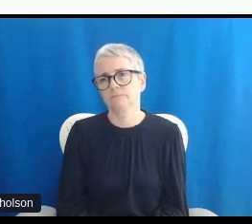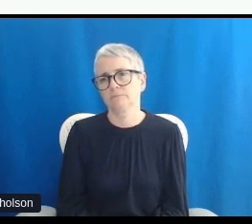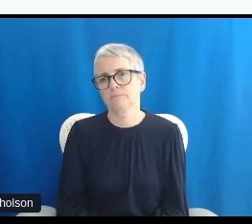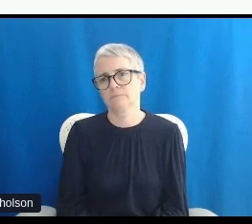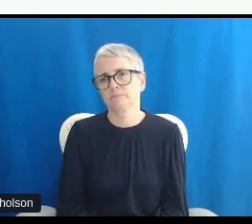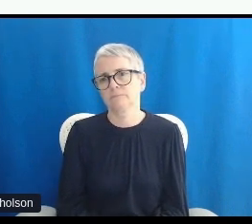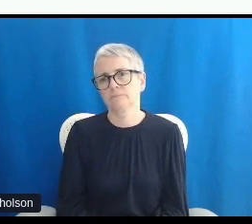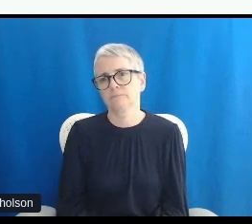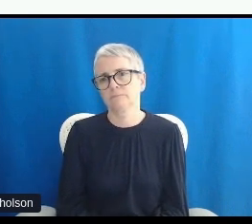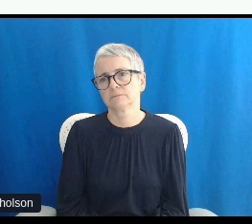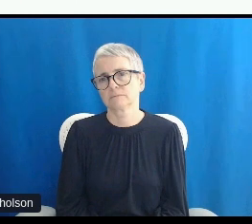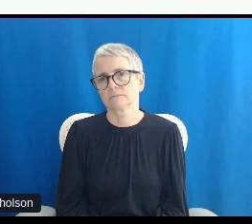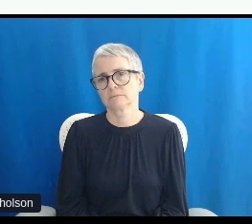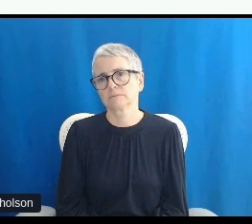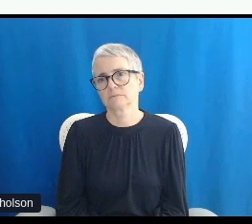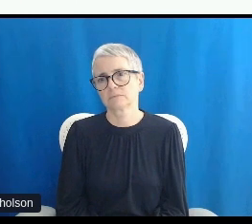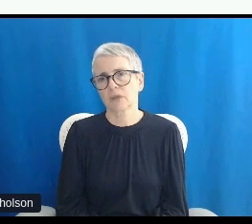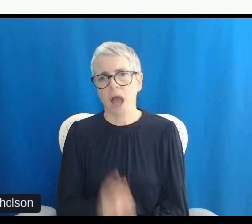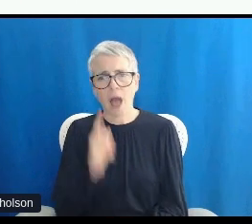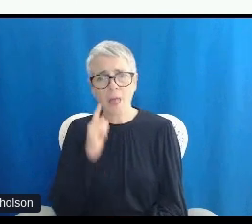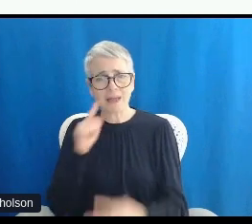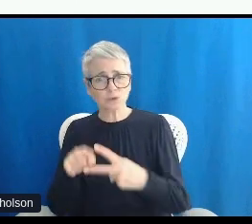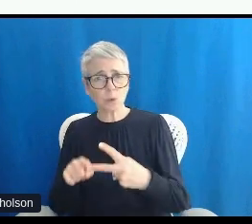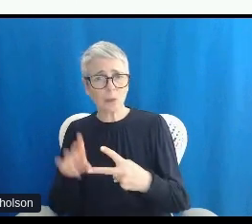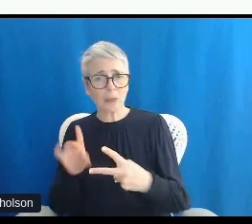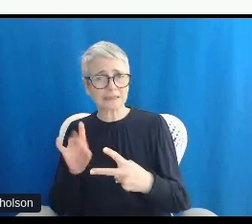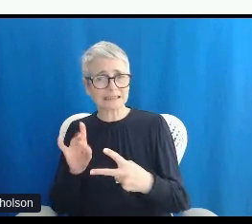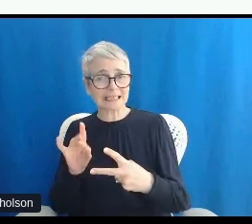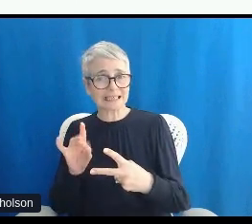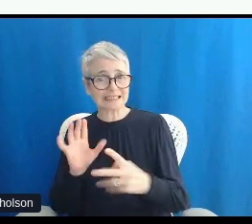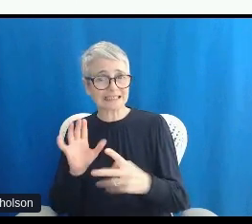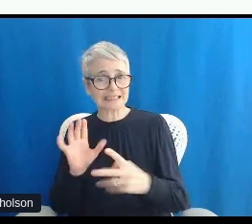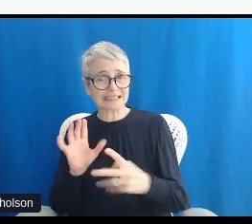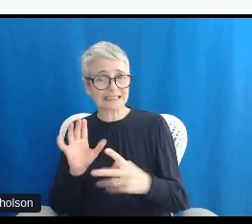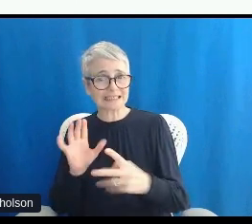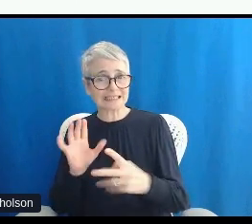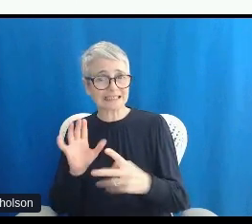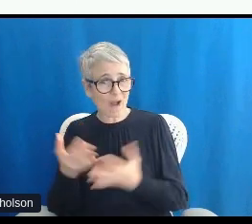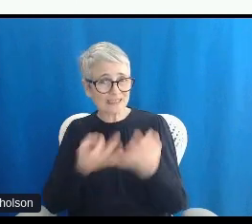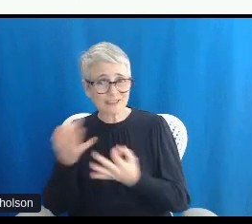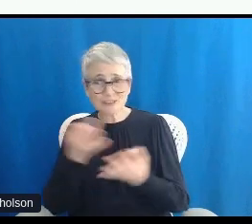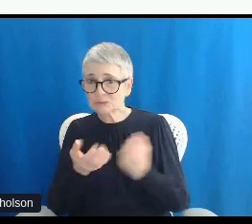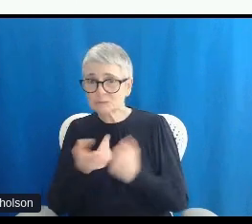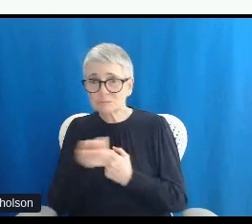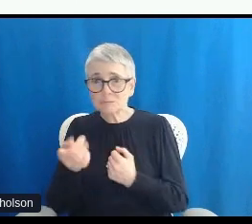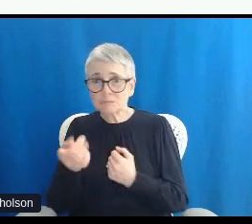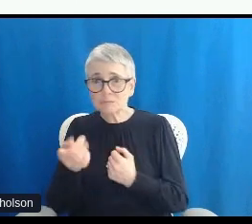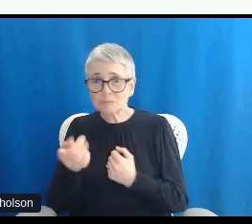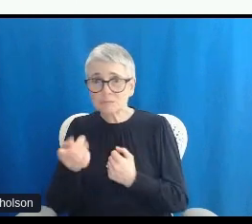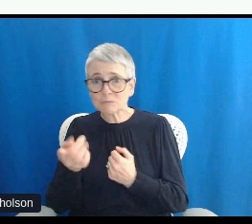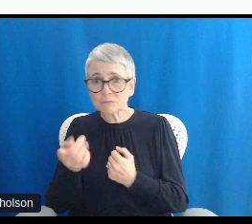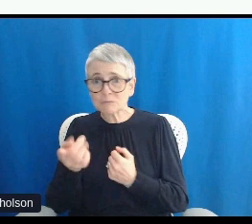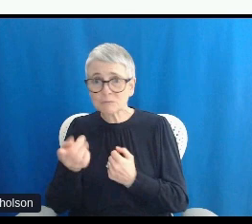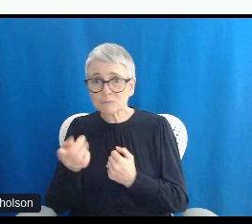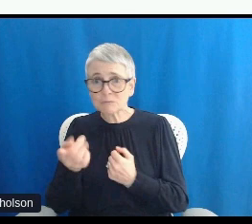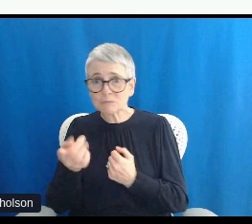I think they are the only two questions that came in so far. So if anyone has any